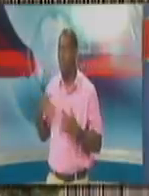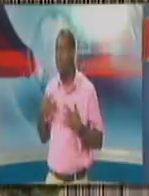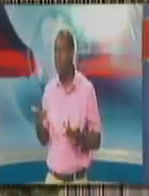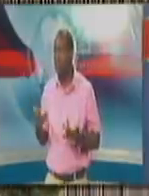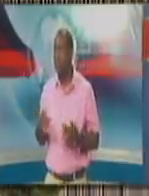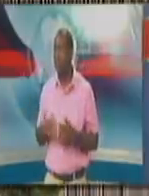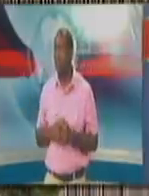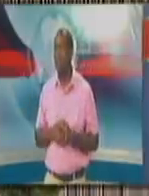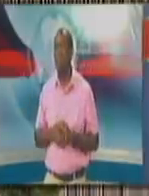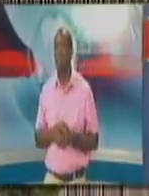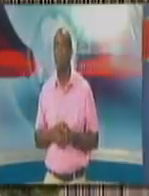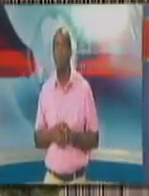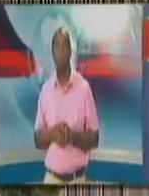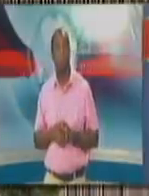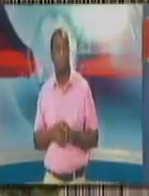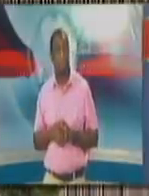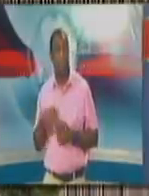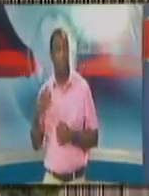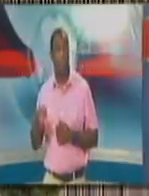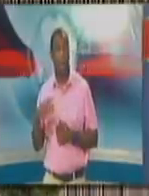Okay, so thank you very much.